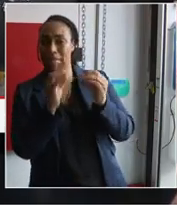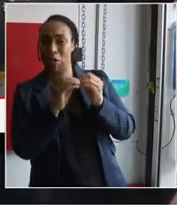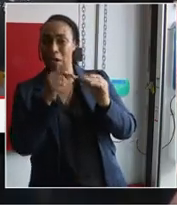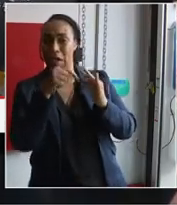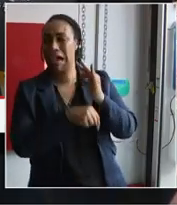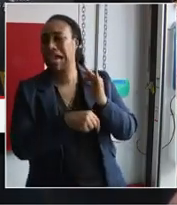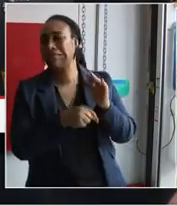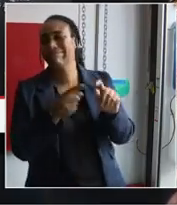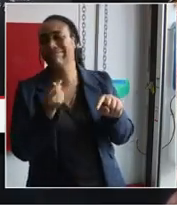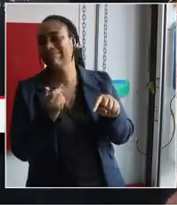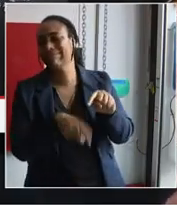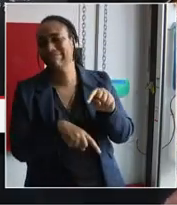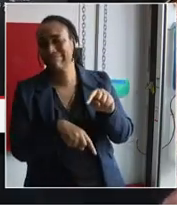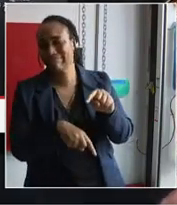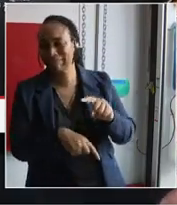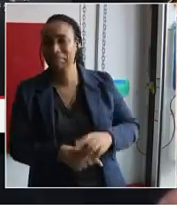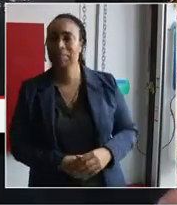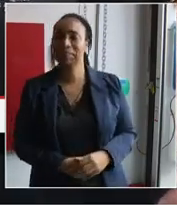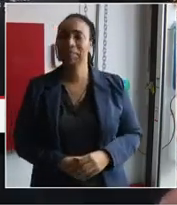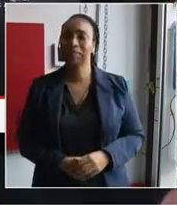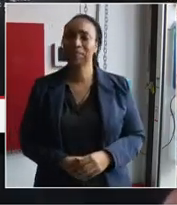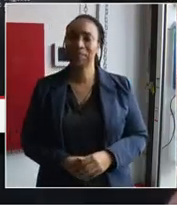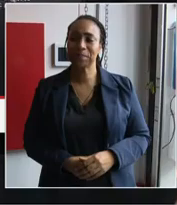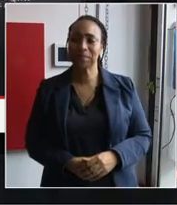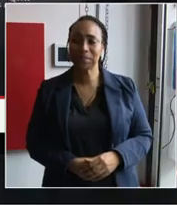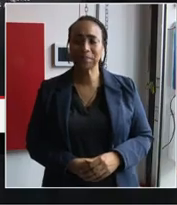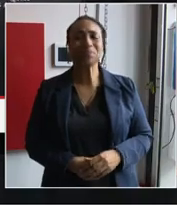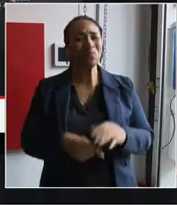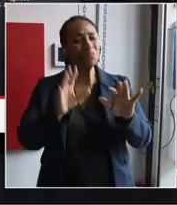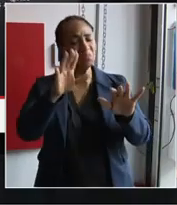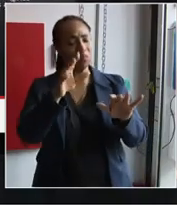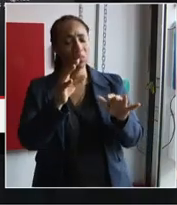to you. I'll get a full briefing today,